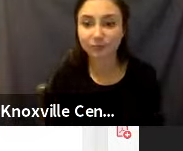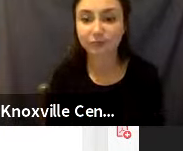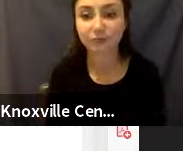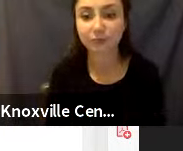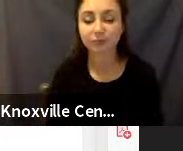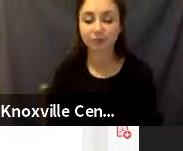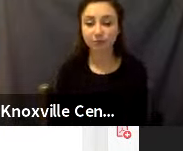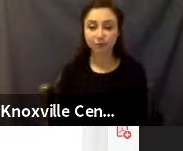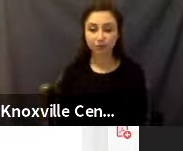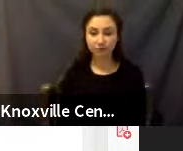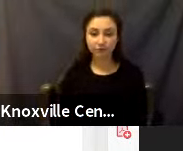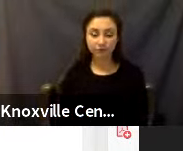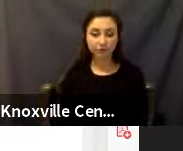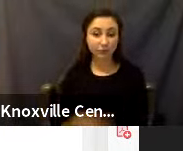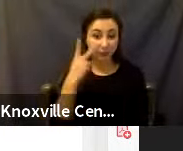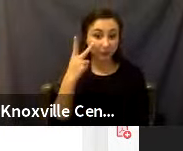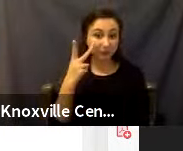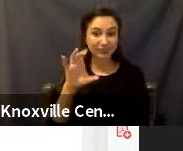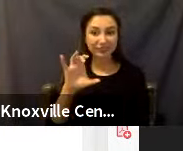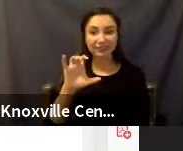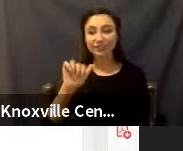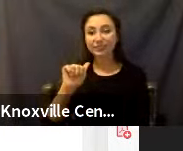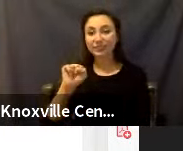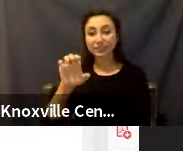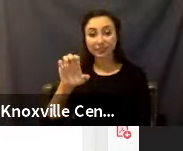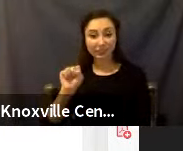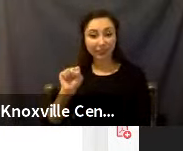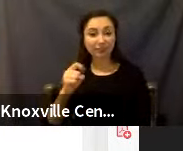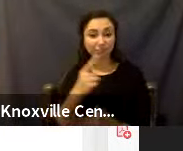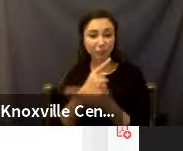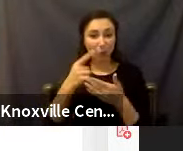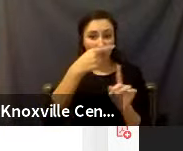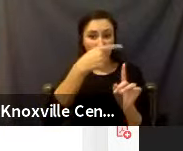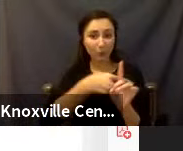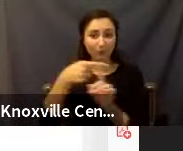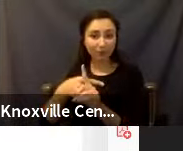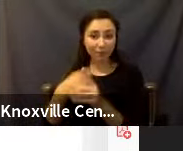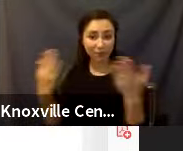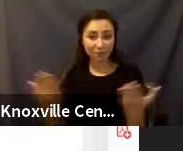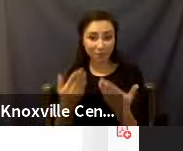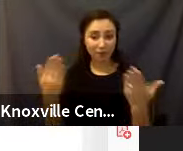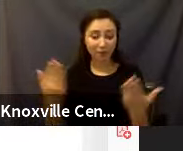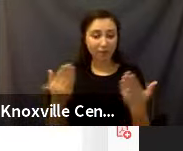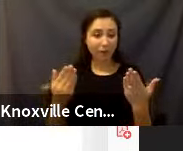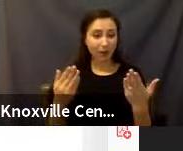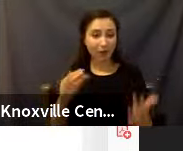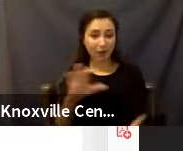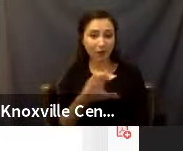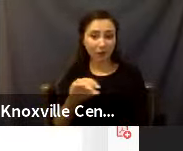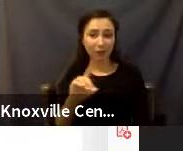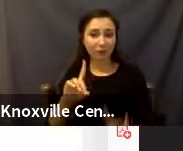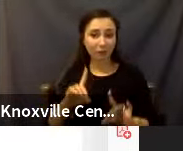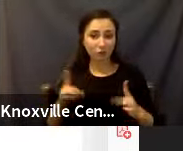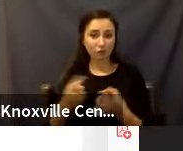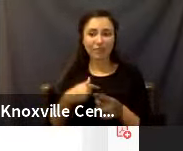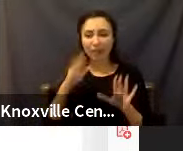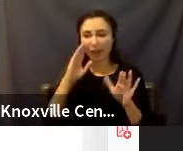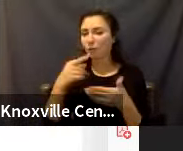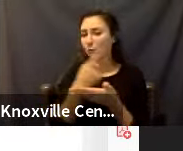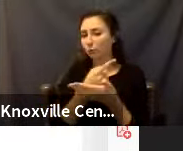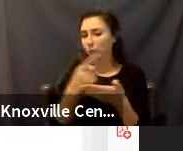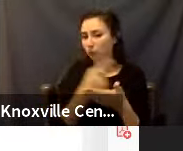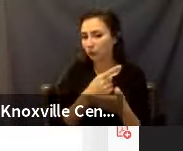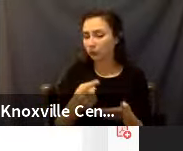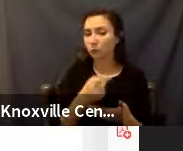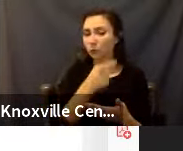So we see the cases by week and month in the county and the district. I'd really focus our eyes on the week to week, and